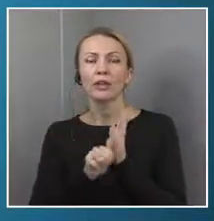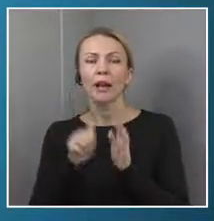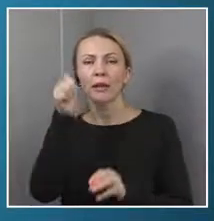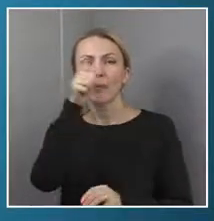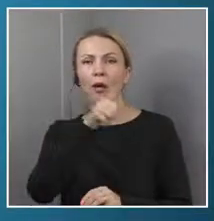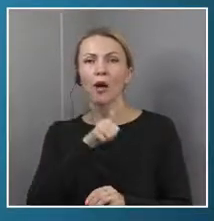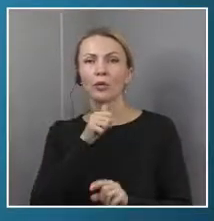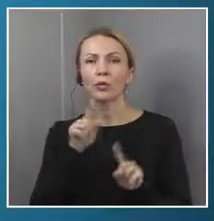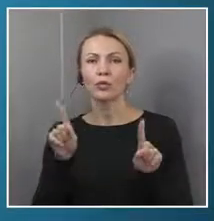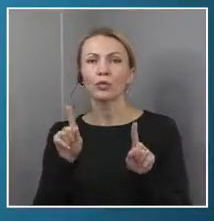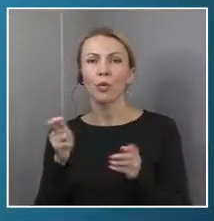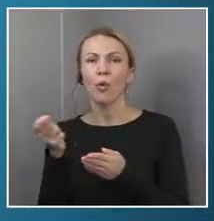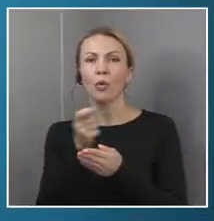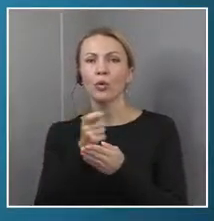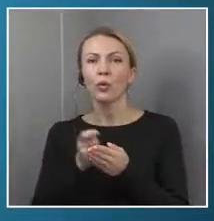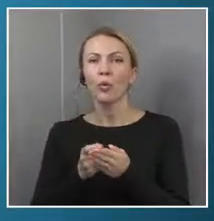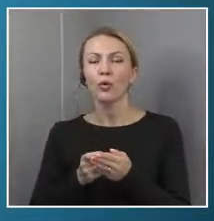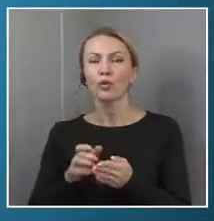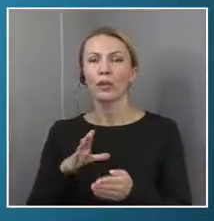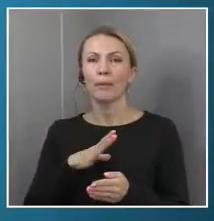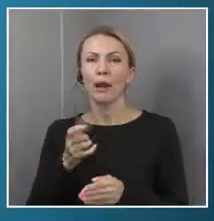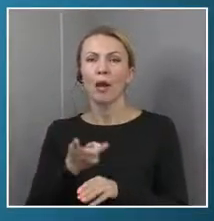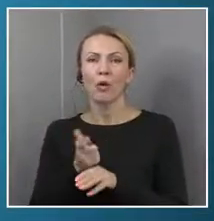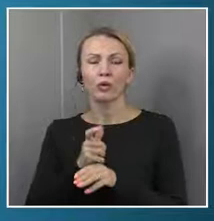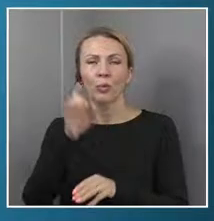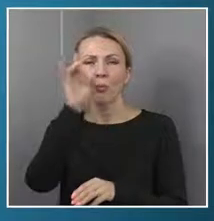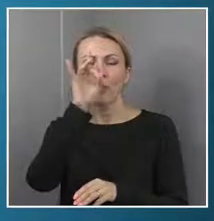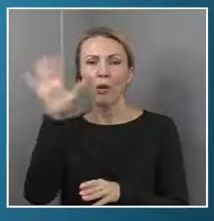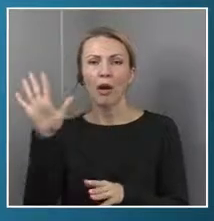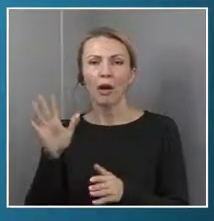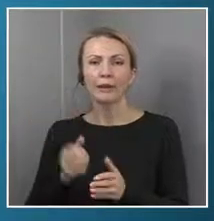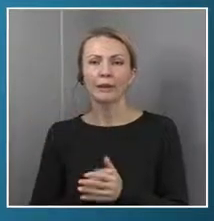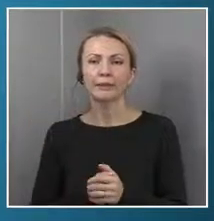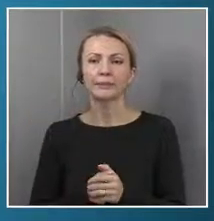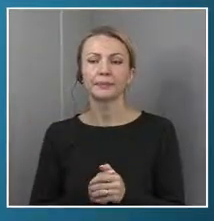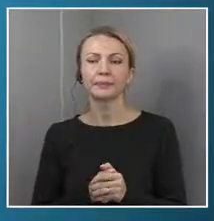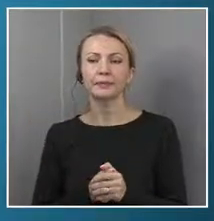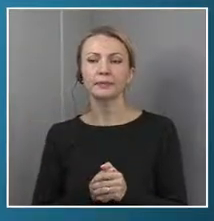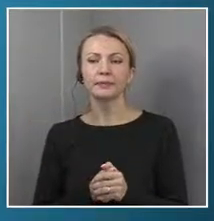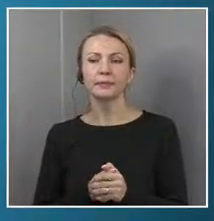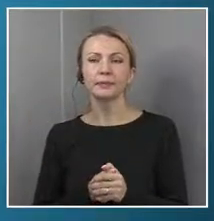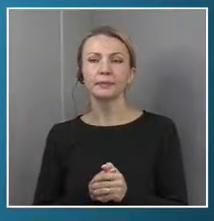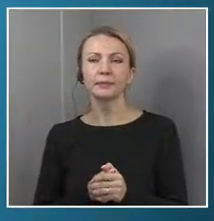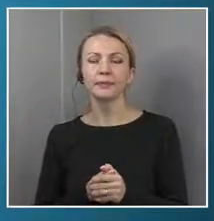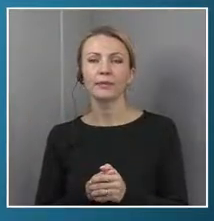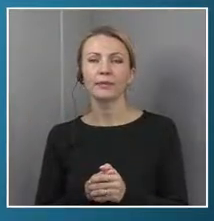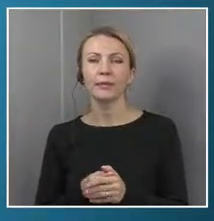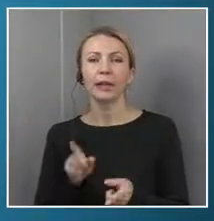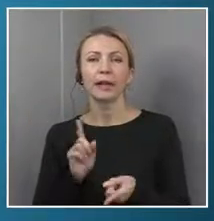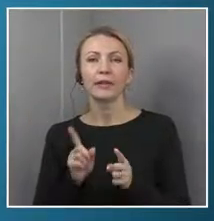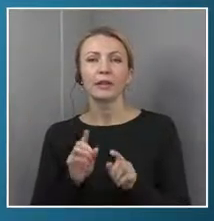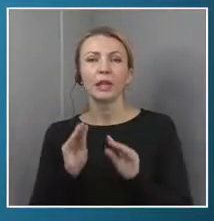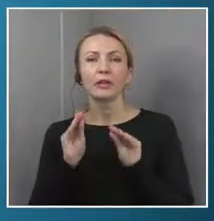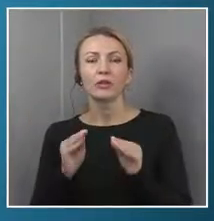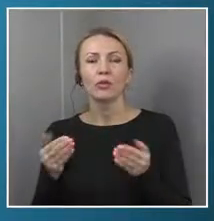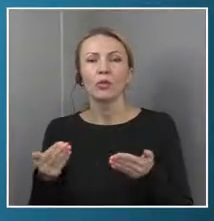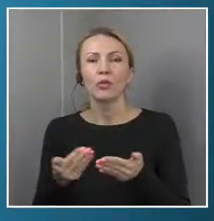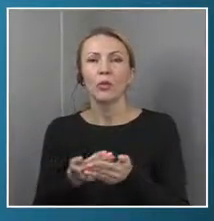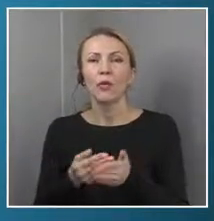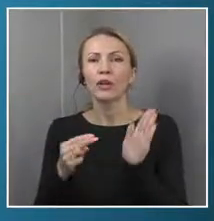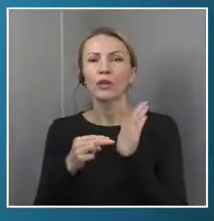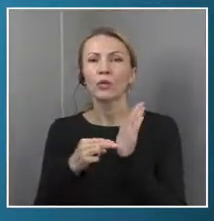market players who are undervalued right now, because let's have a look at the art